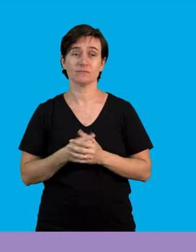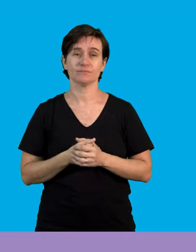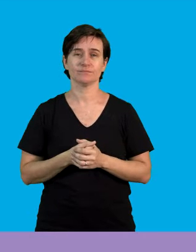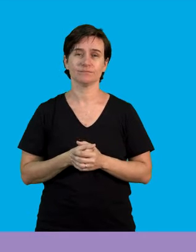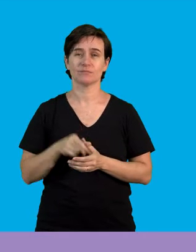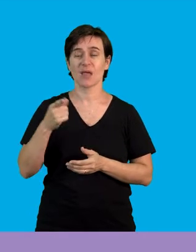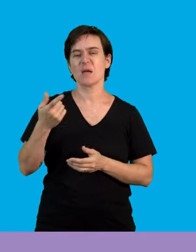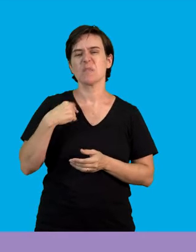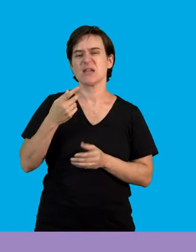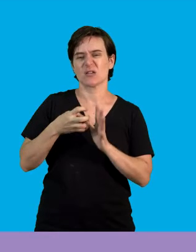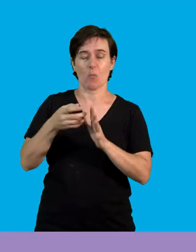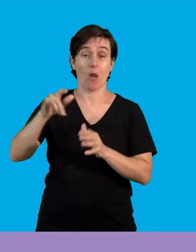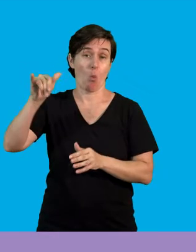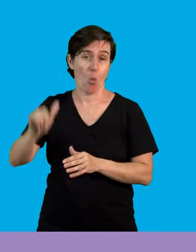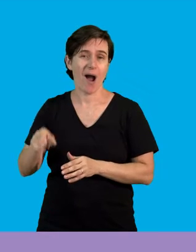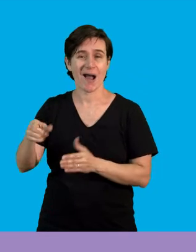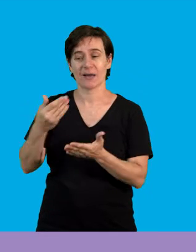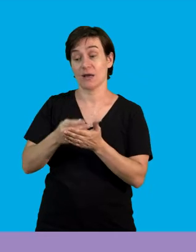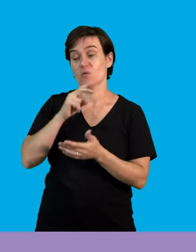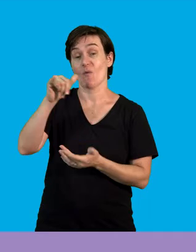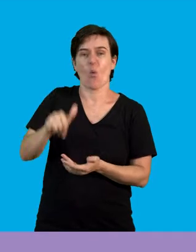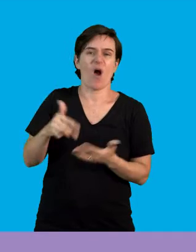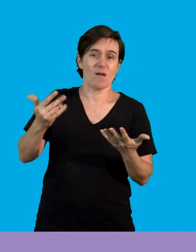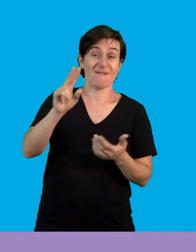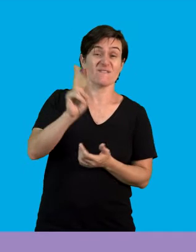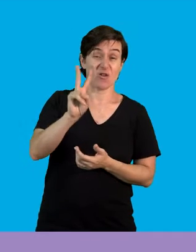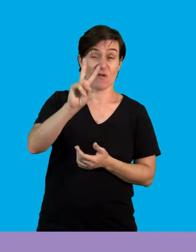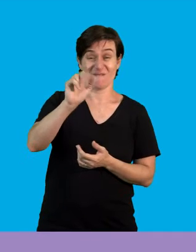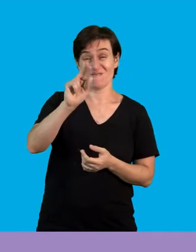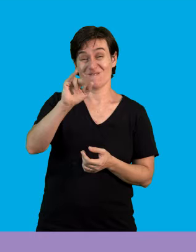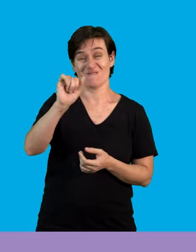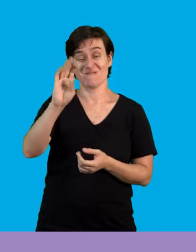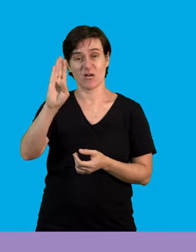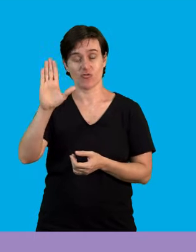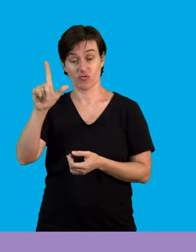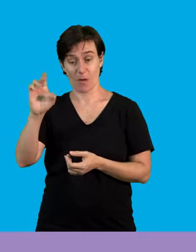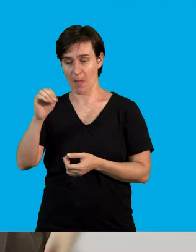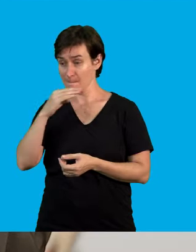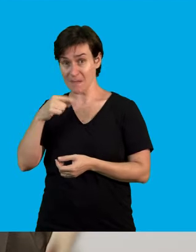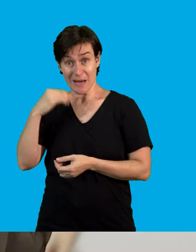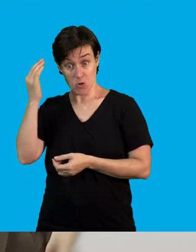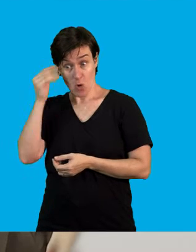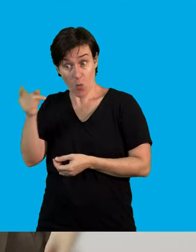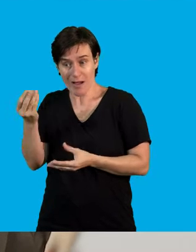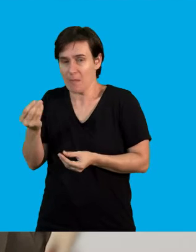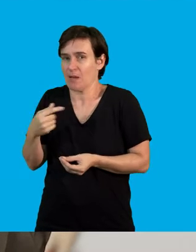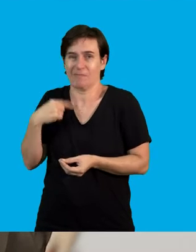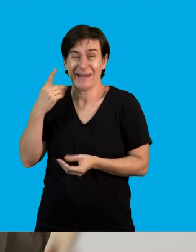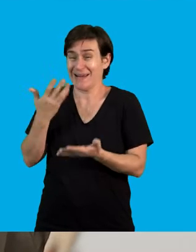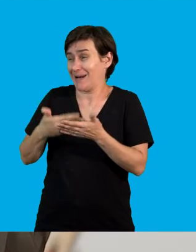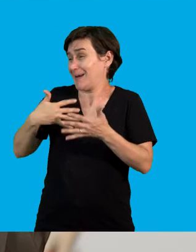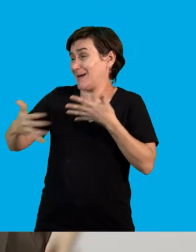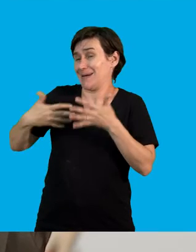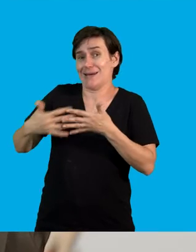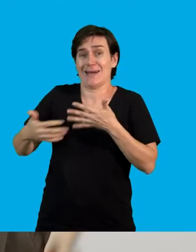I've used the y as a variable. It's an unknown number. The value can be